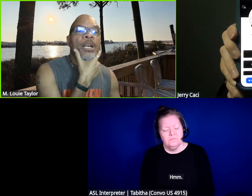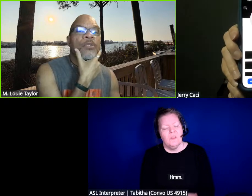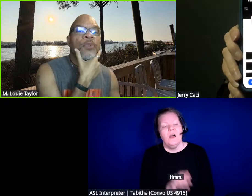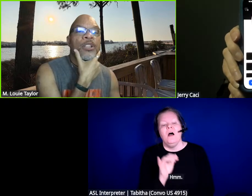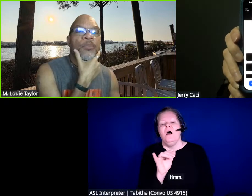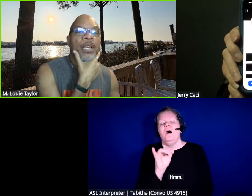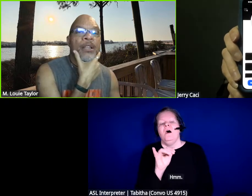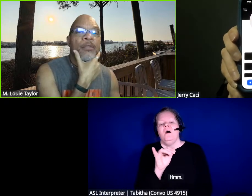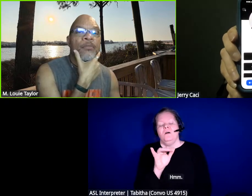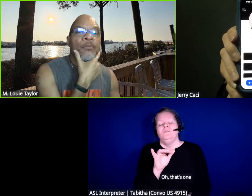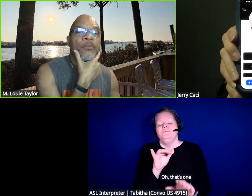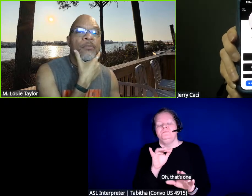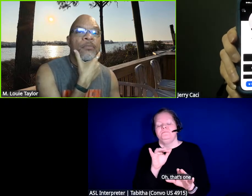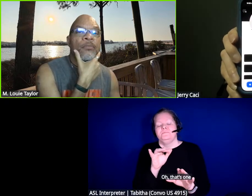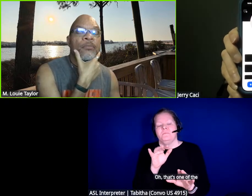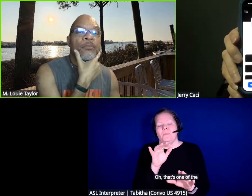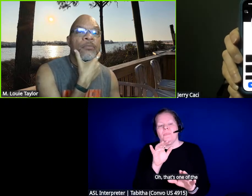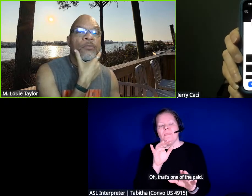Oh,